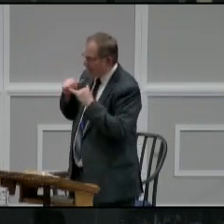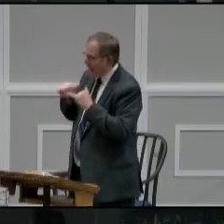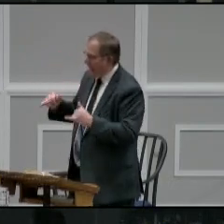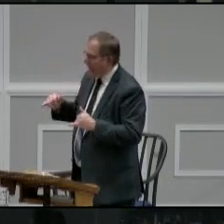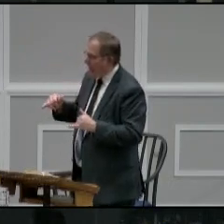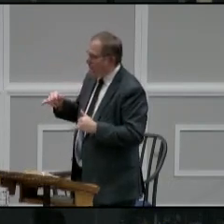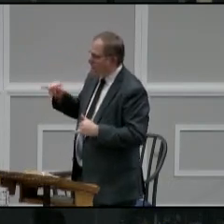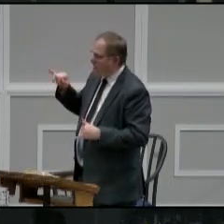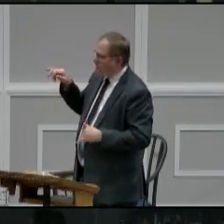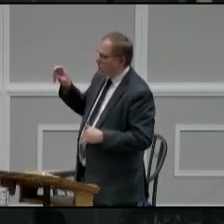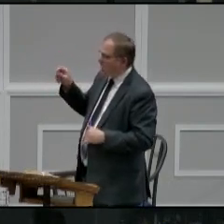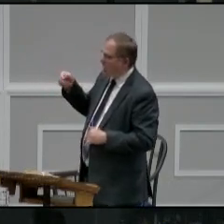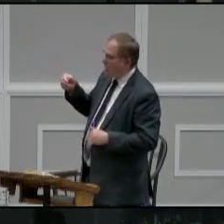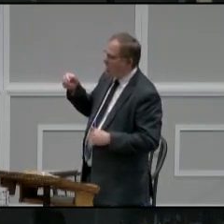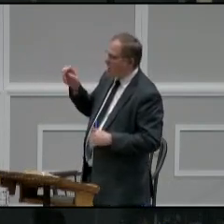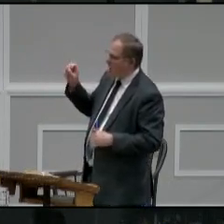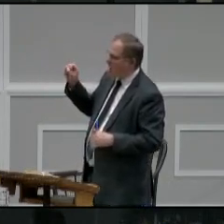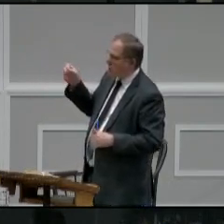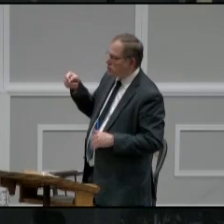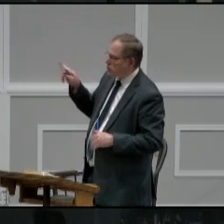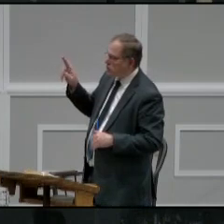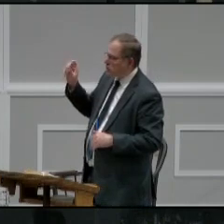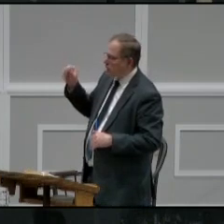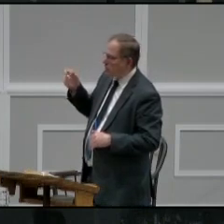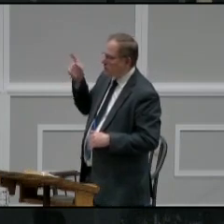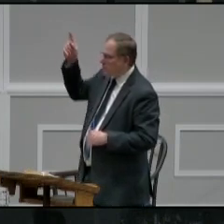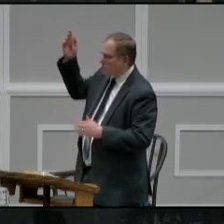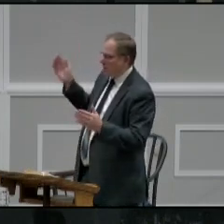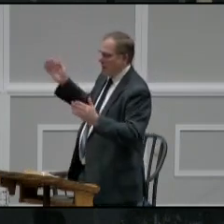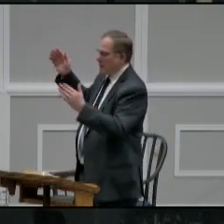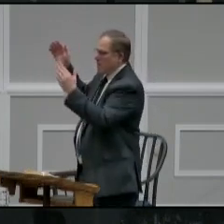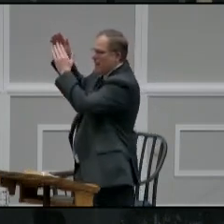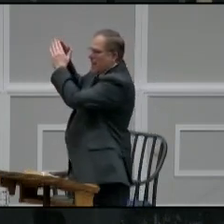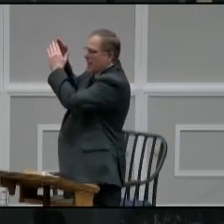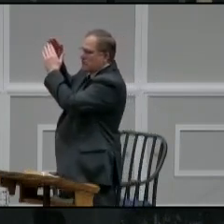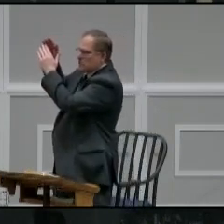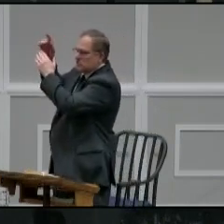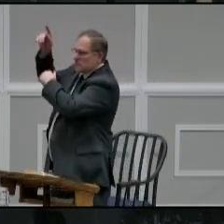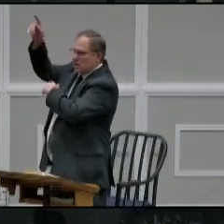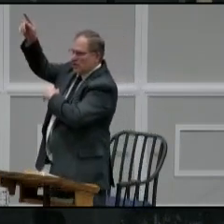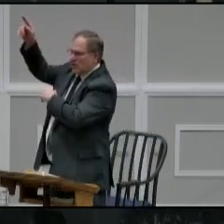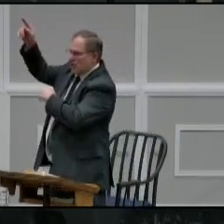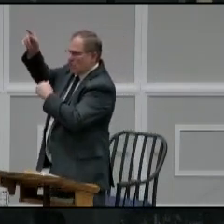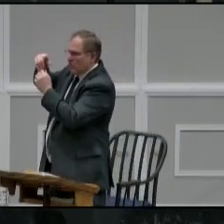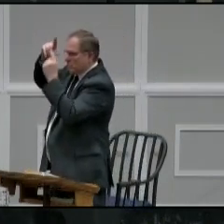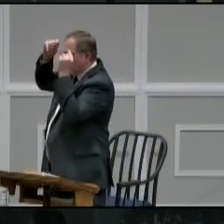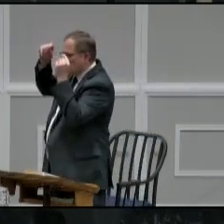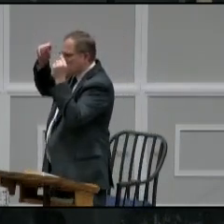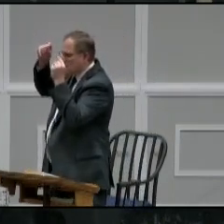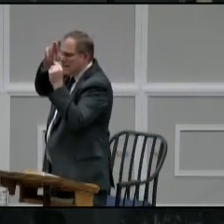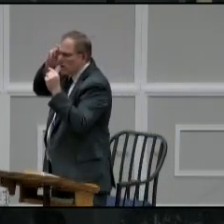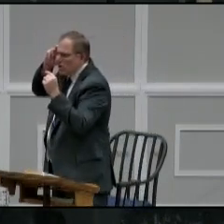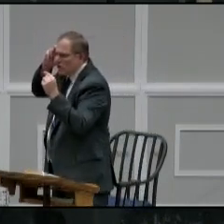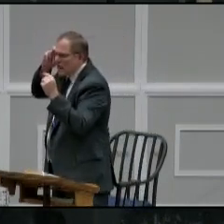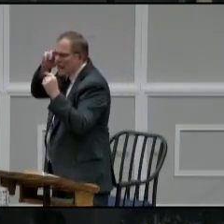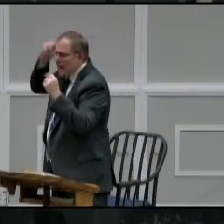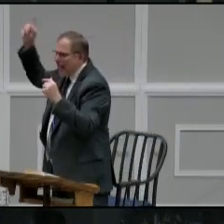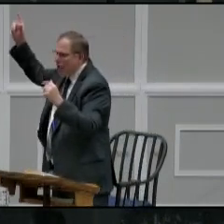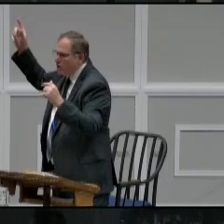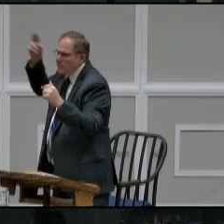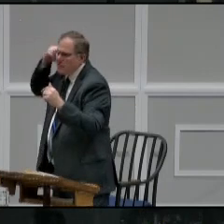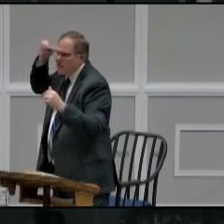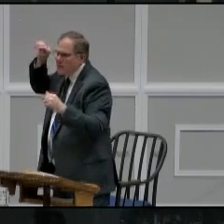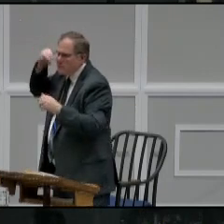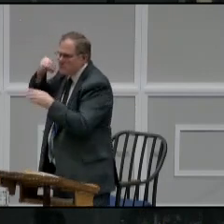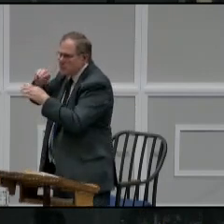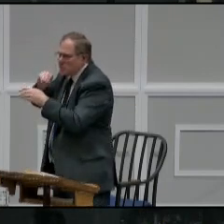Again, I'm not going to dive all into music standards. I'll leave that to Pastor. But can I tell you, there's a difference between God's music and the world's music. Man, God's